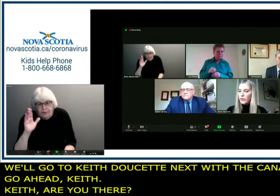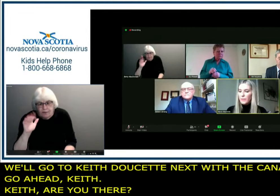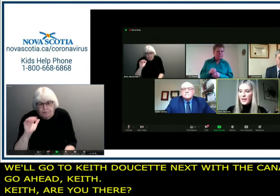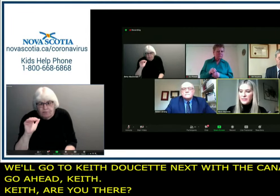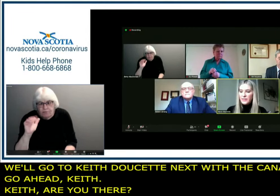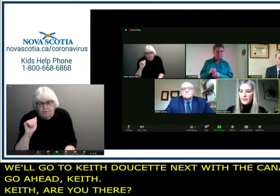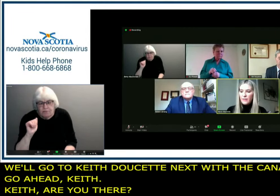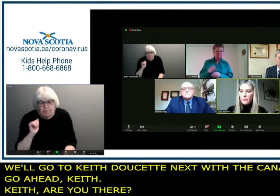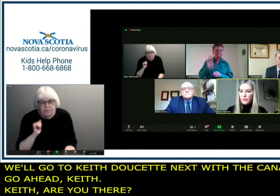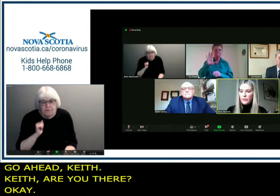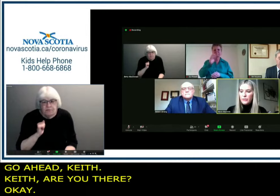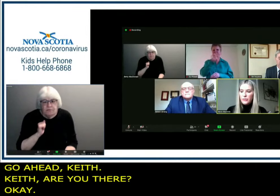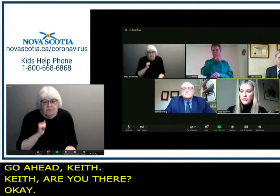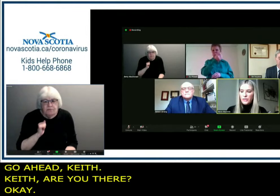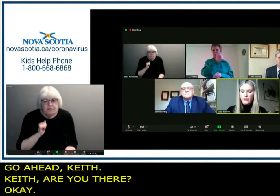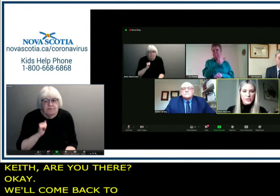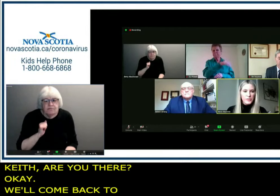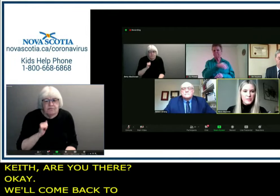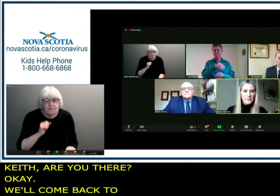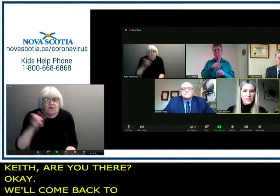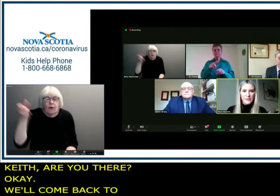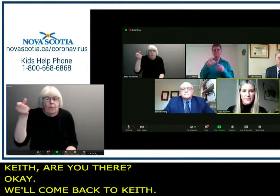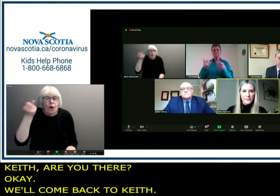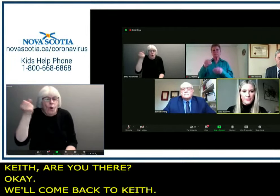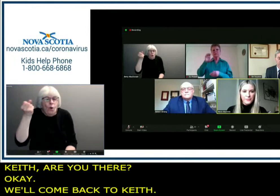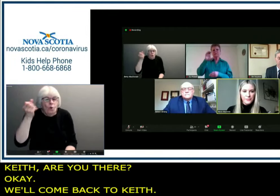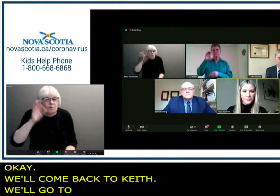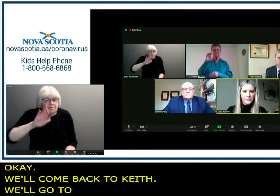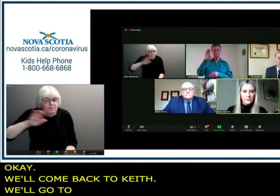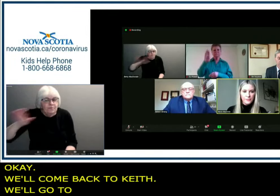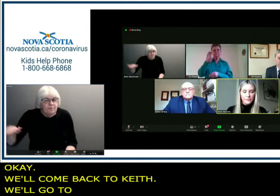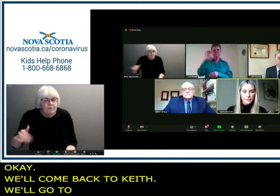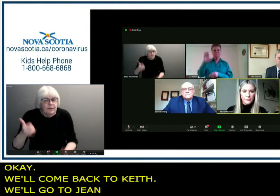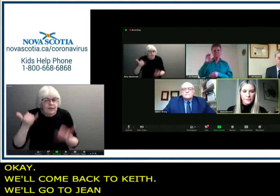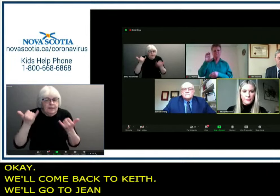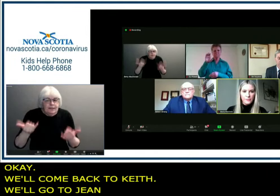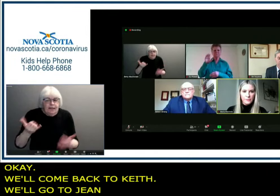Okay, we'll come back to Keith. We'll go to Jean Laroche with CBC.